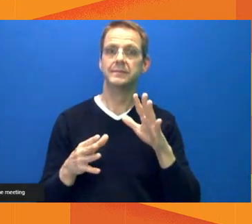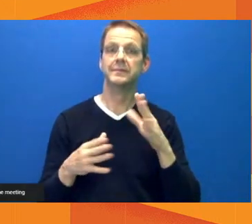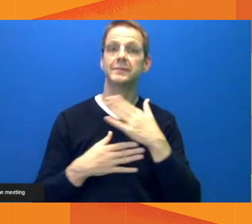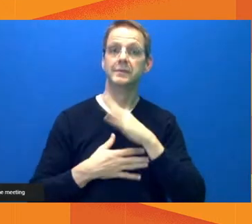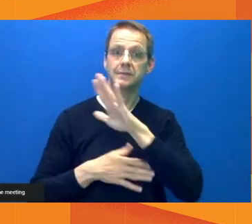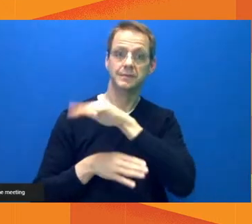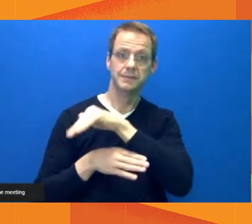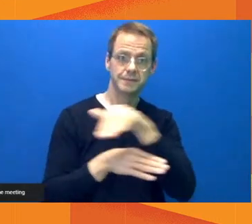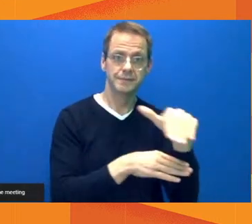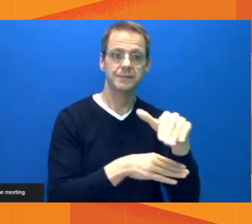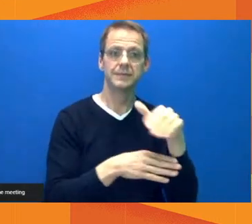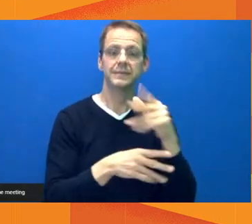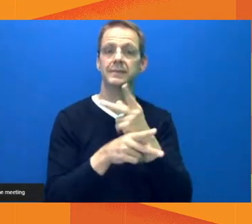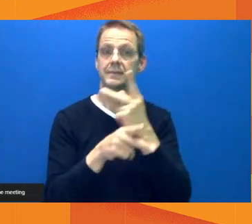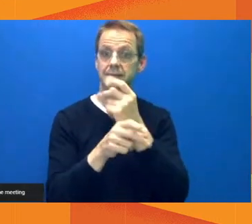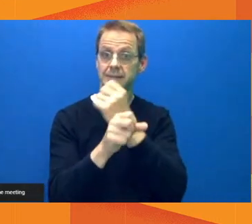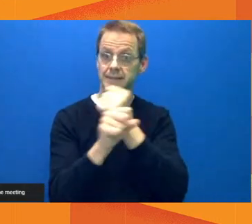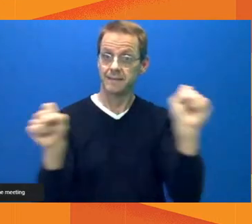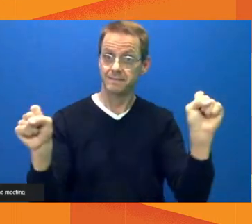Thank you.